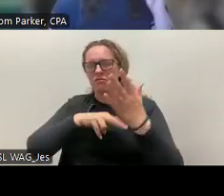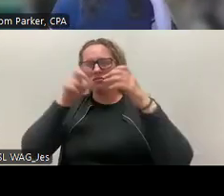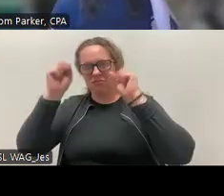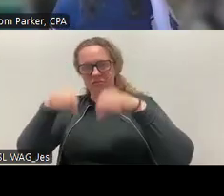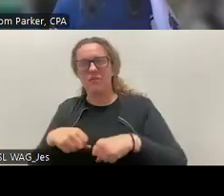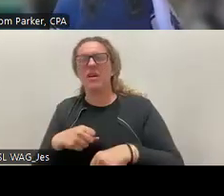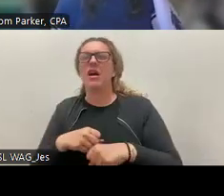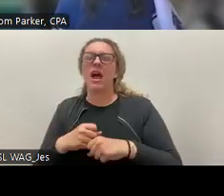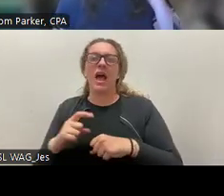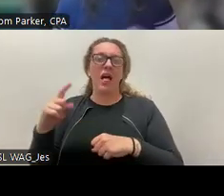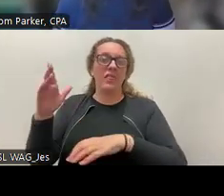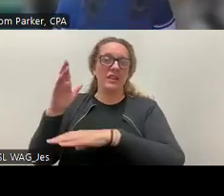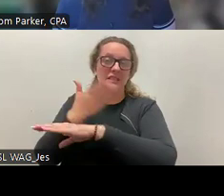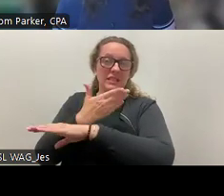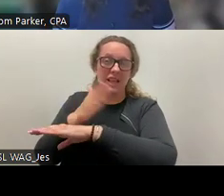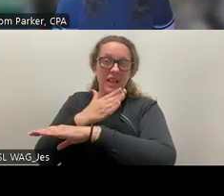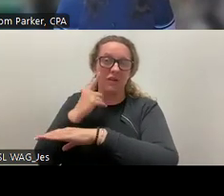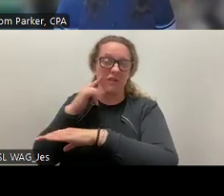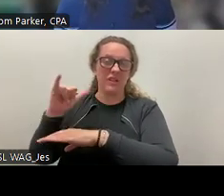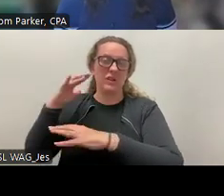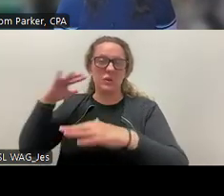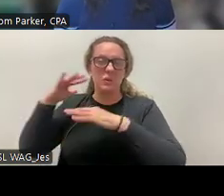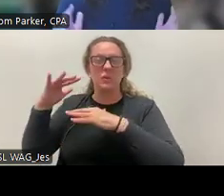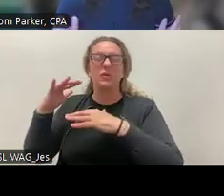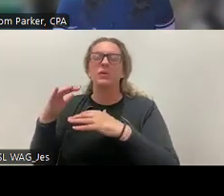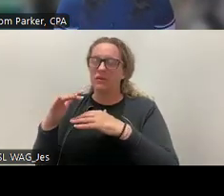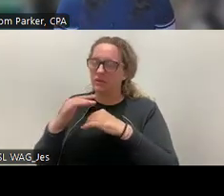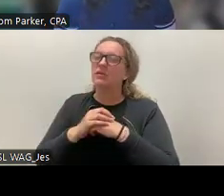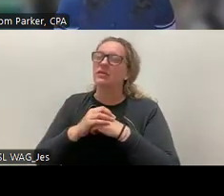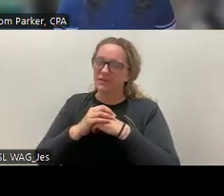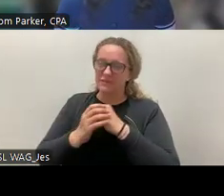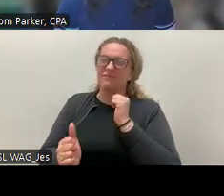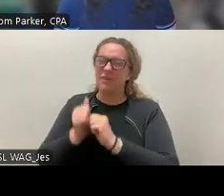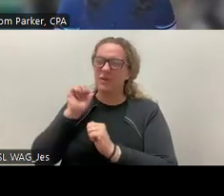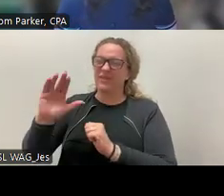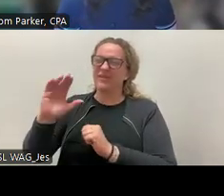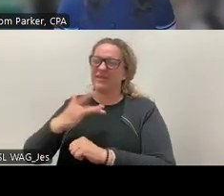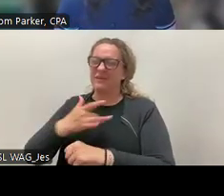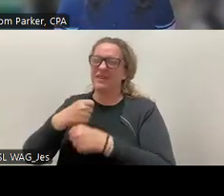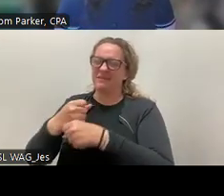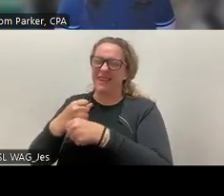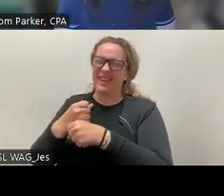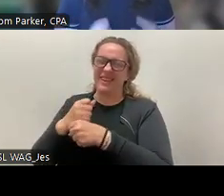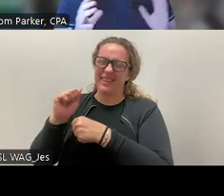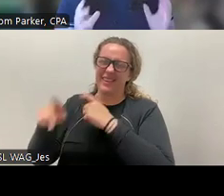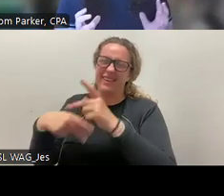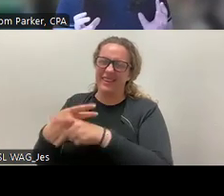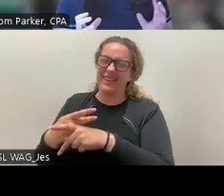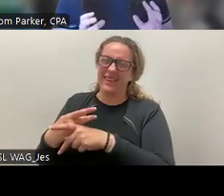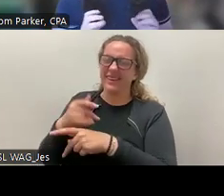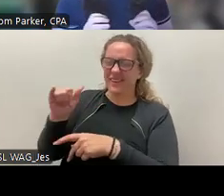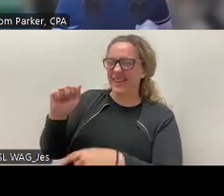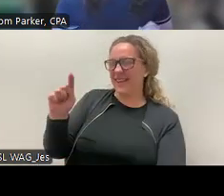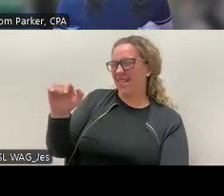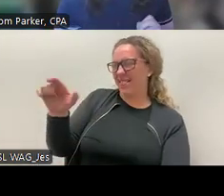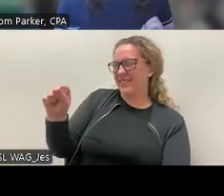And the soundtrack of Metaphor ReFantazio, as with most Atlas games, is incredible. The design of it is